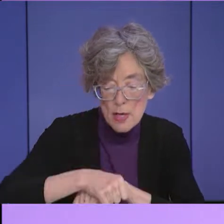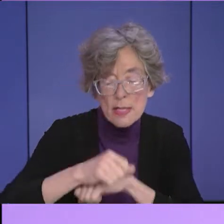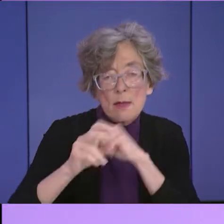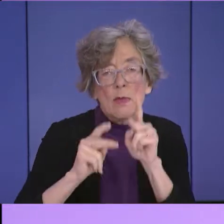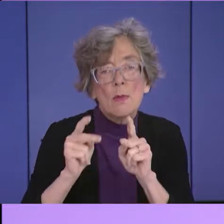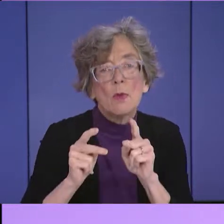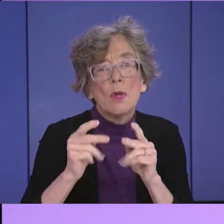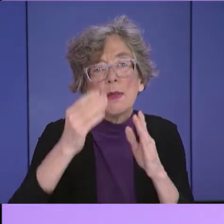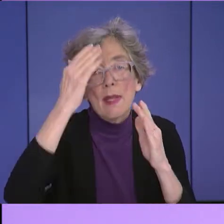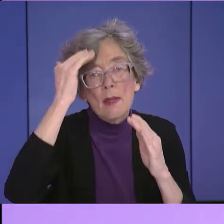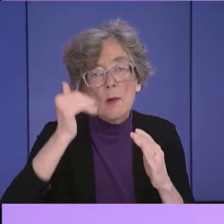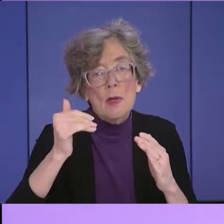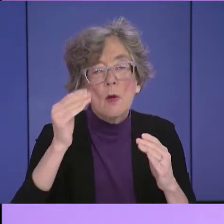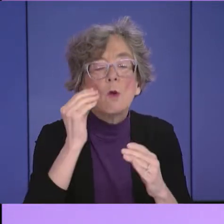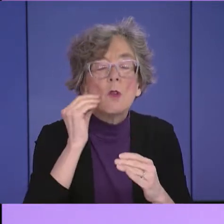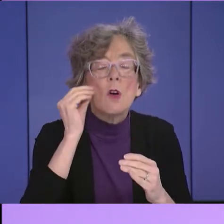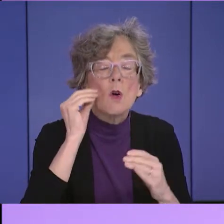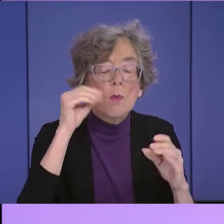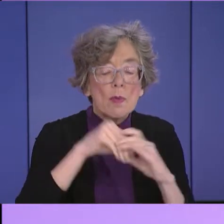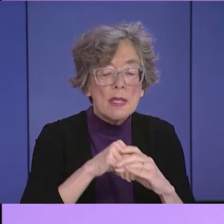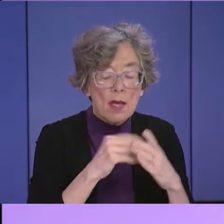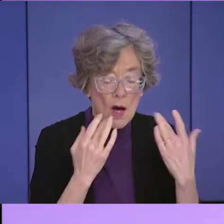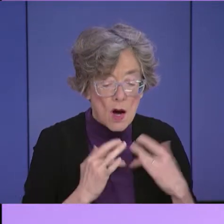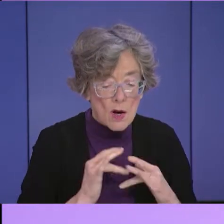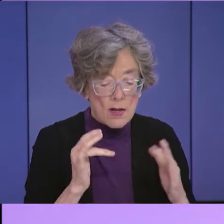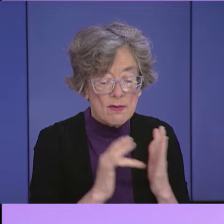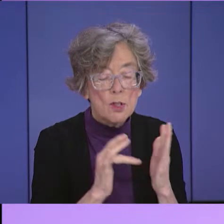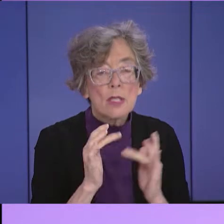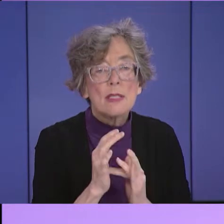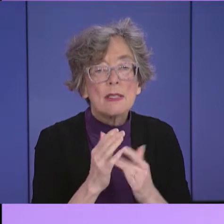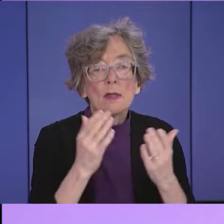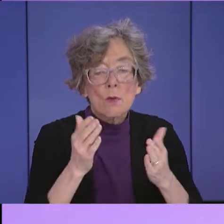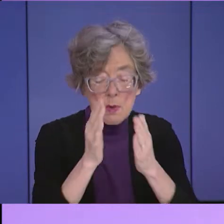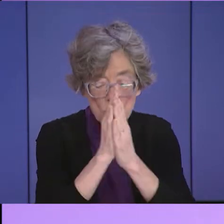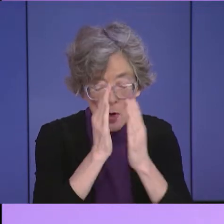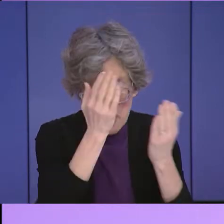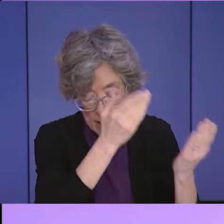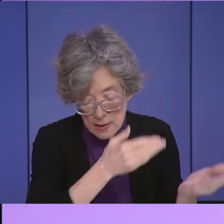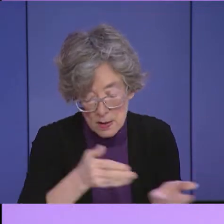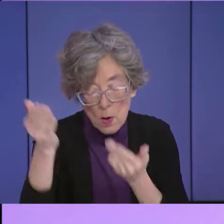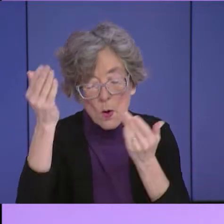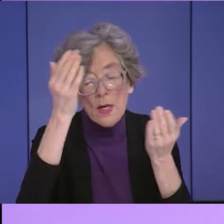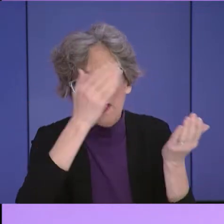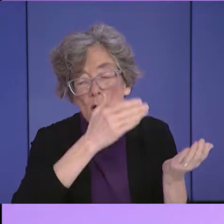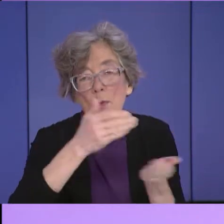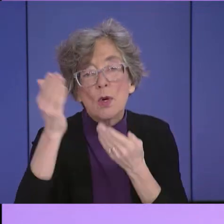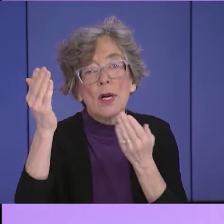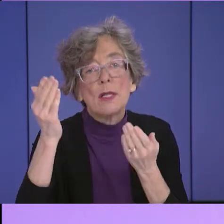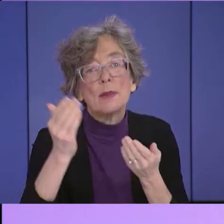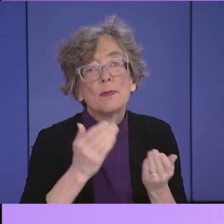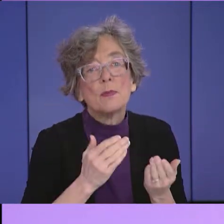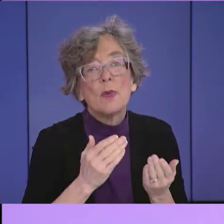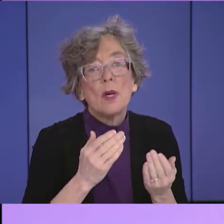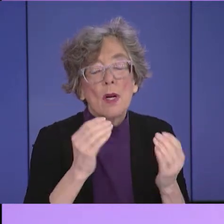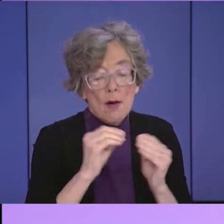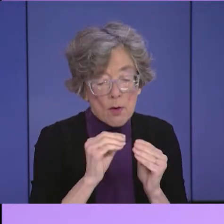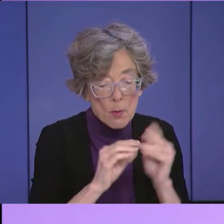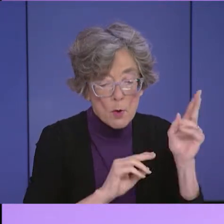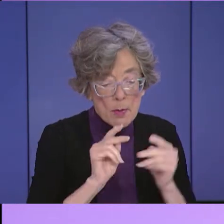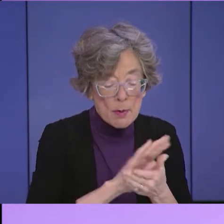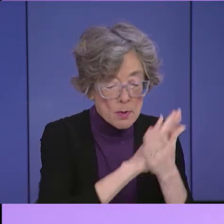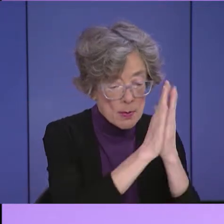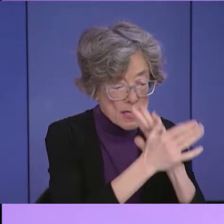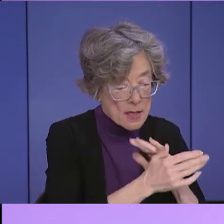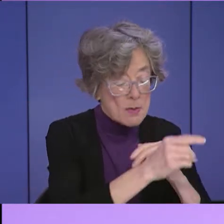that they would know their home in the heart of Jesus, let us pray to the Lord. Lord, hear our prayer. For an